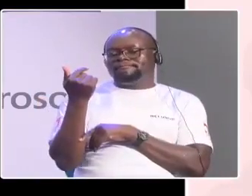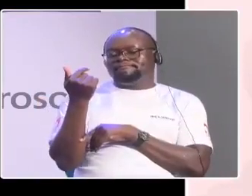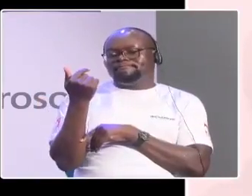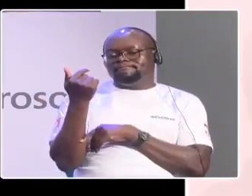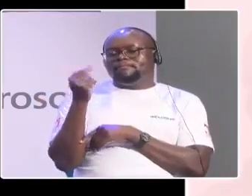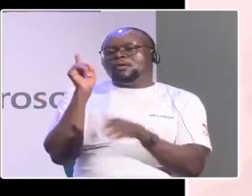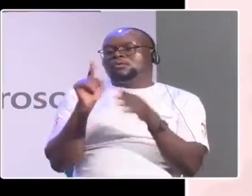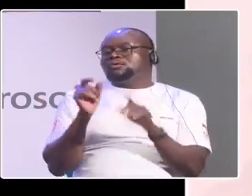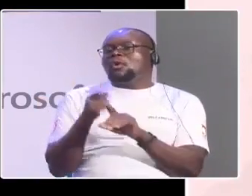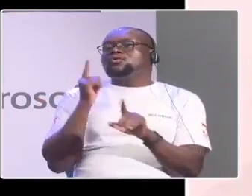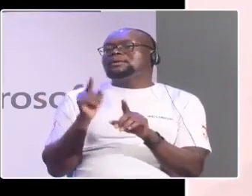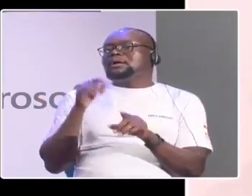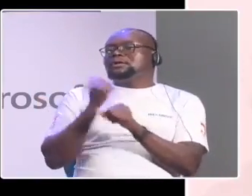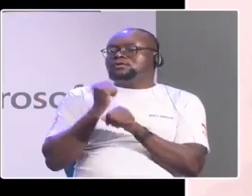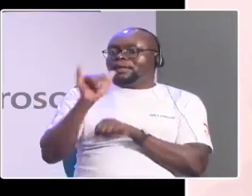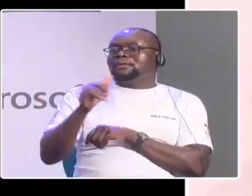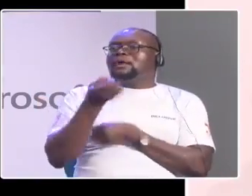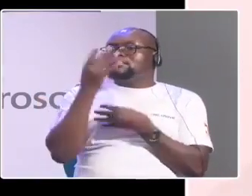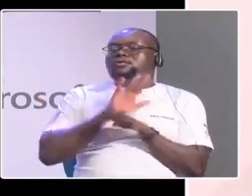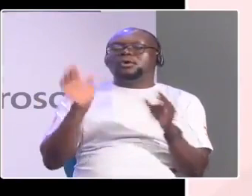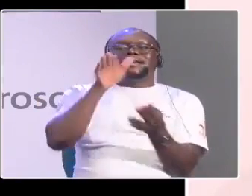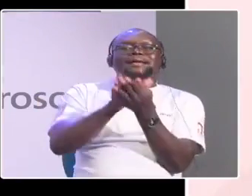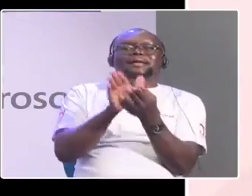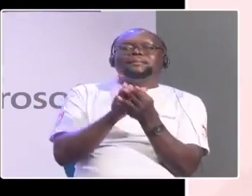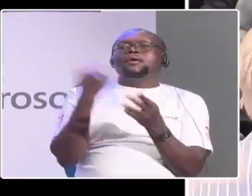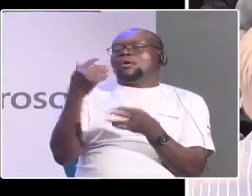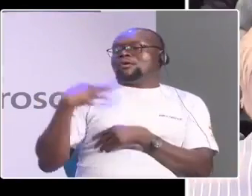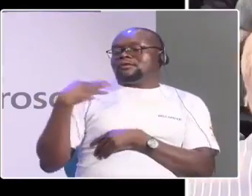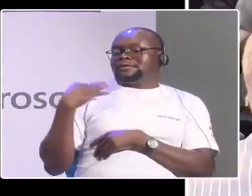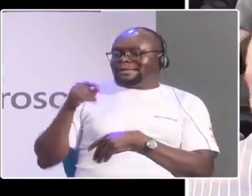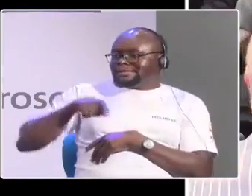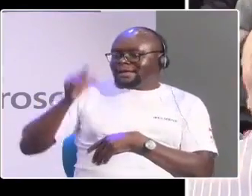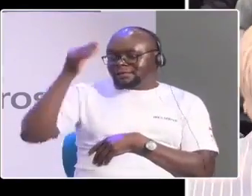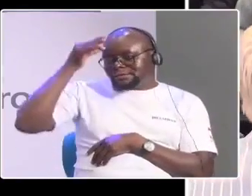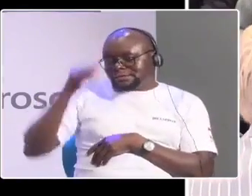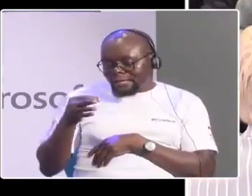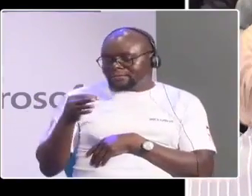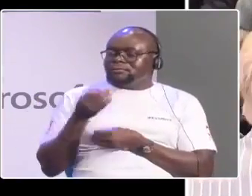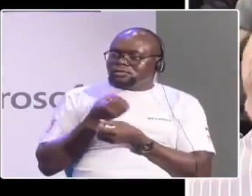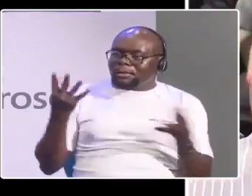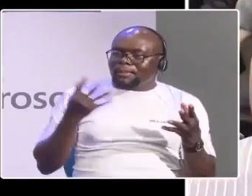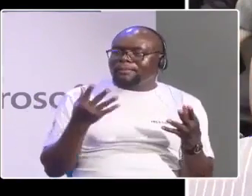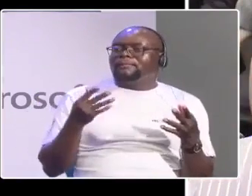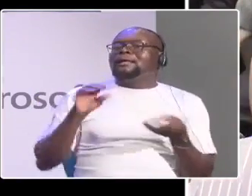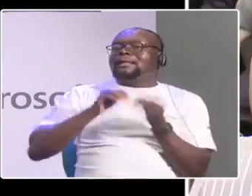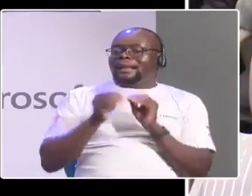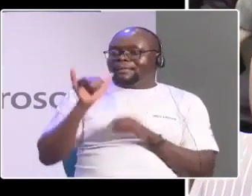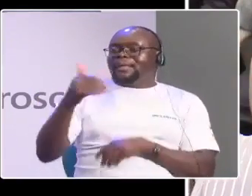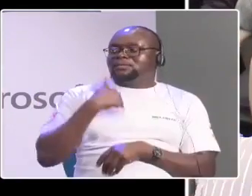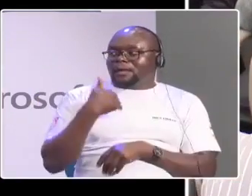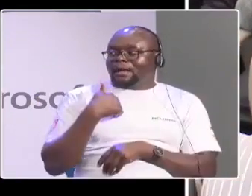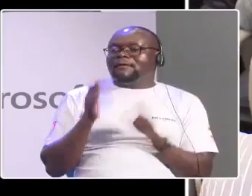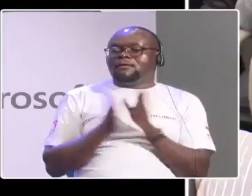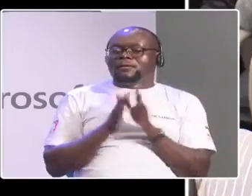to automatically do it. That information is not stored, so it's only voluntarily supplied. The numbers that we have with